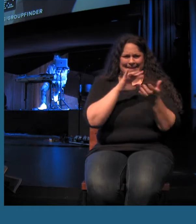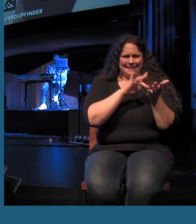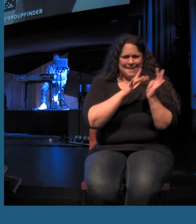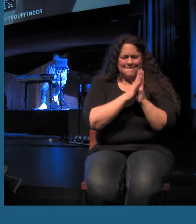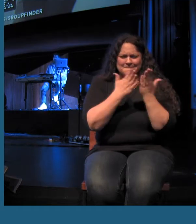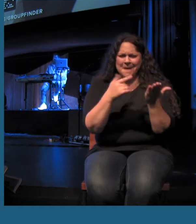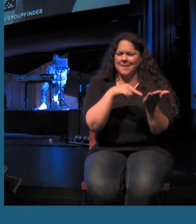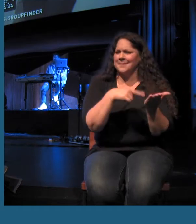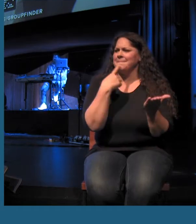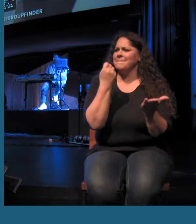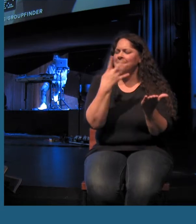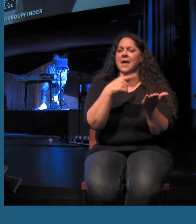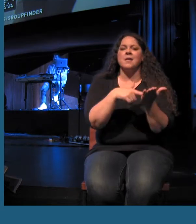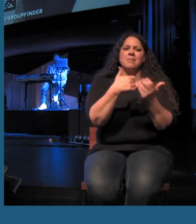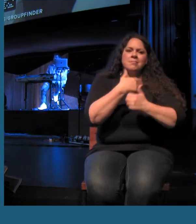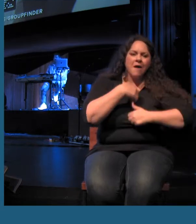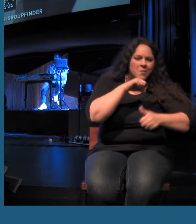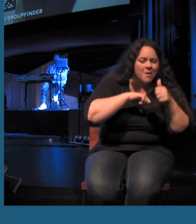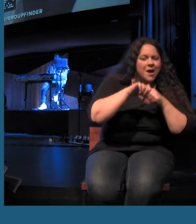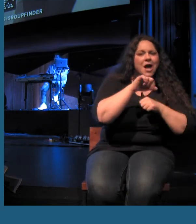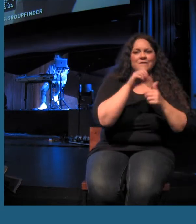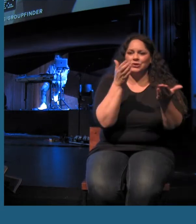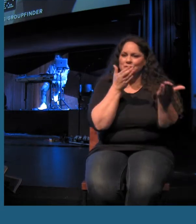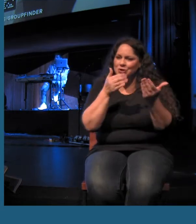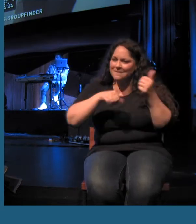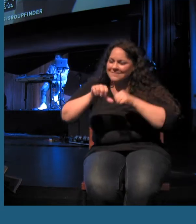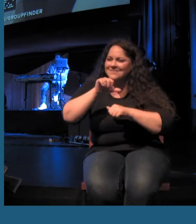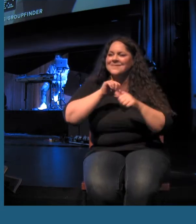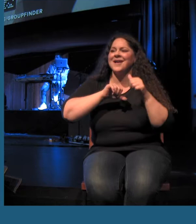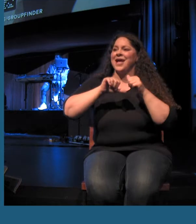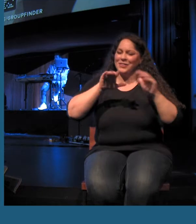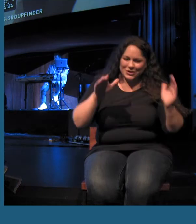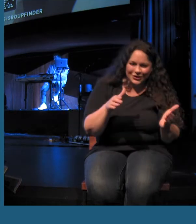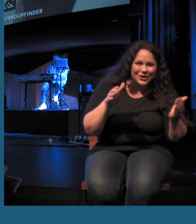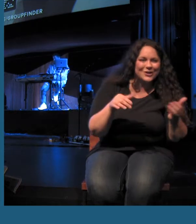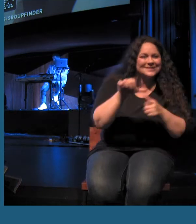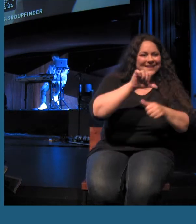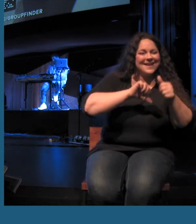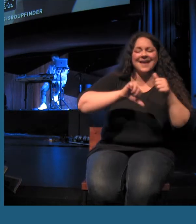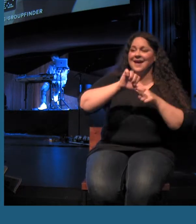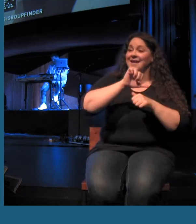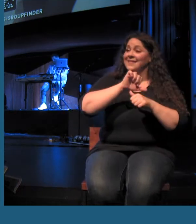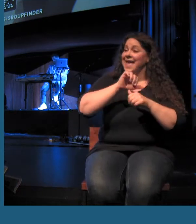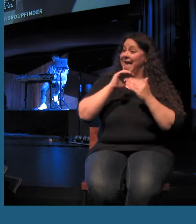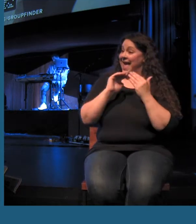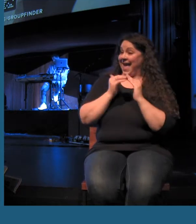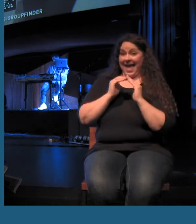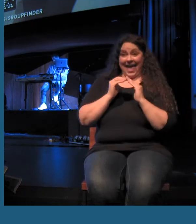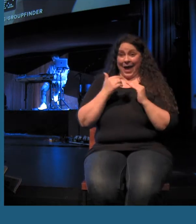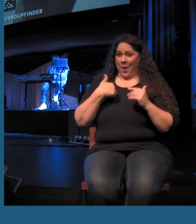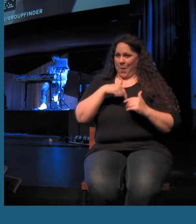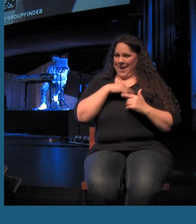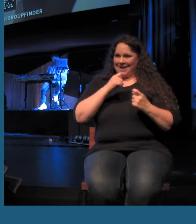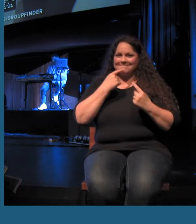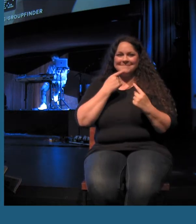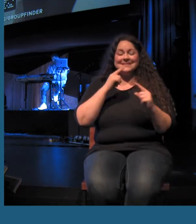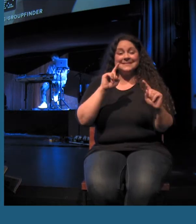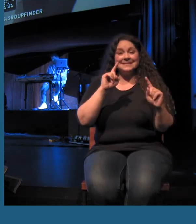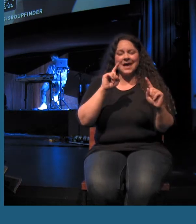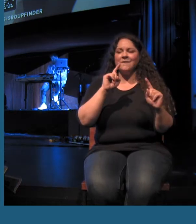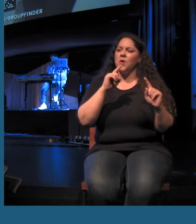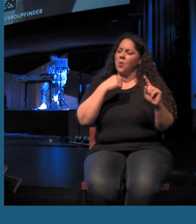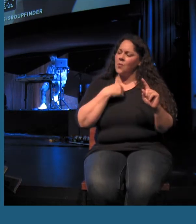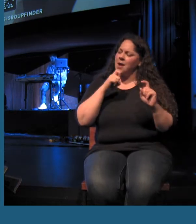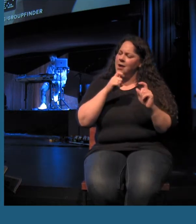love one another, serve one another, encourage one another. And we do that best when we are